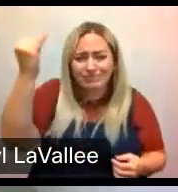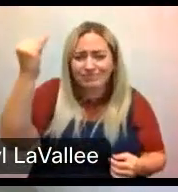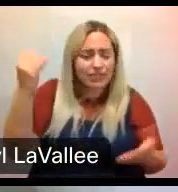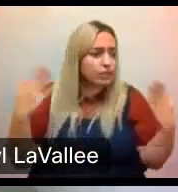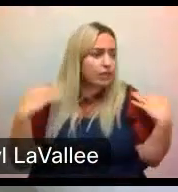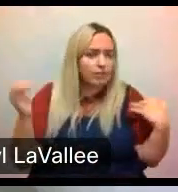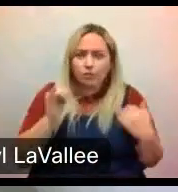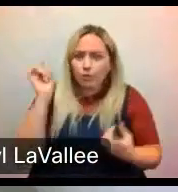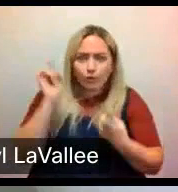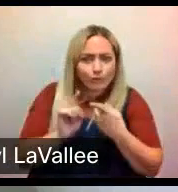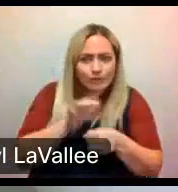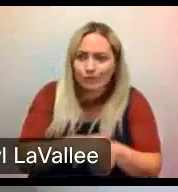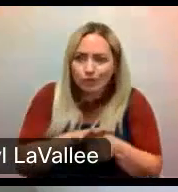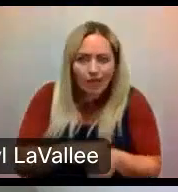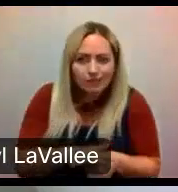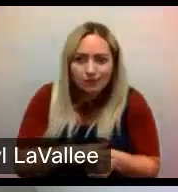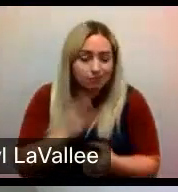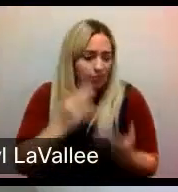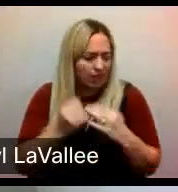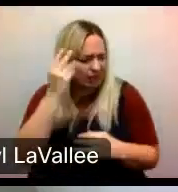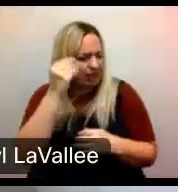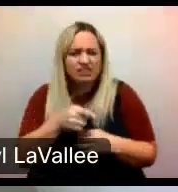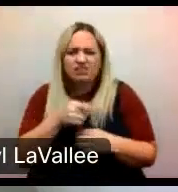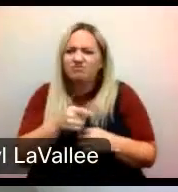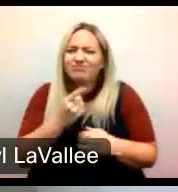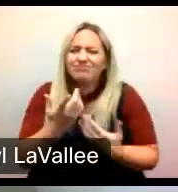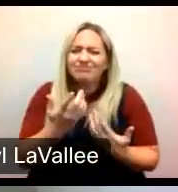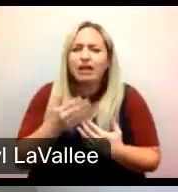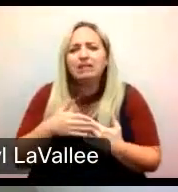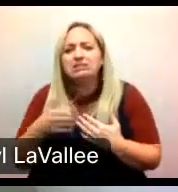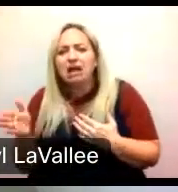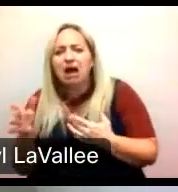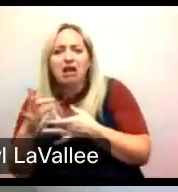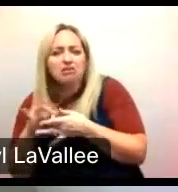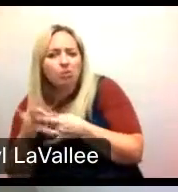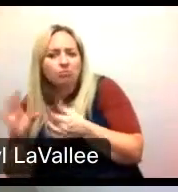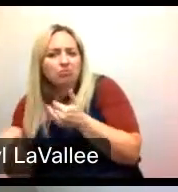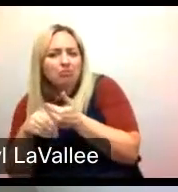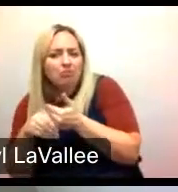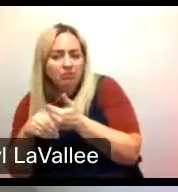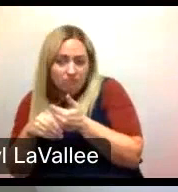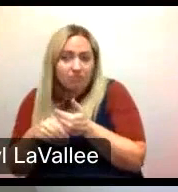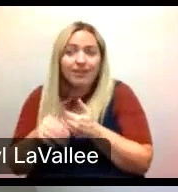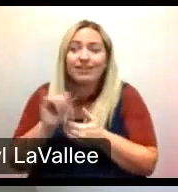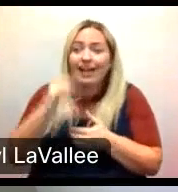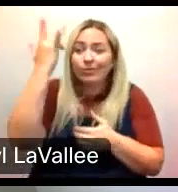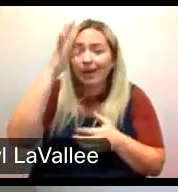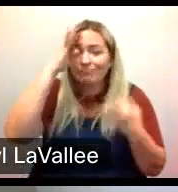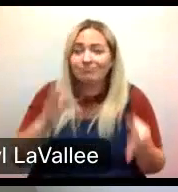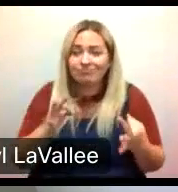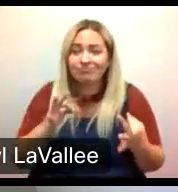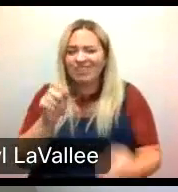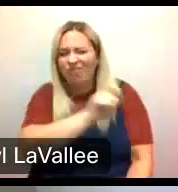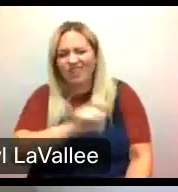also reduces stress. You might think of this as maybe like a side note. So that's why I decided to cross this